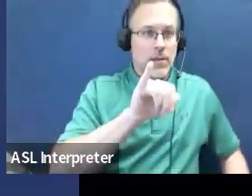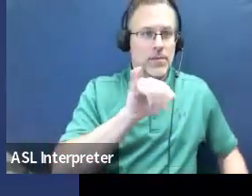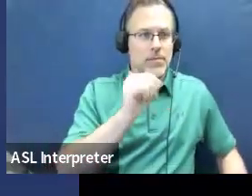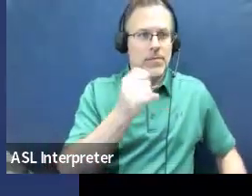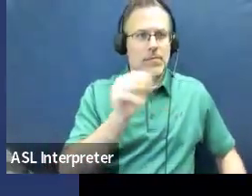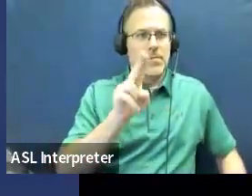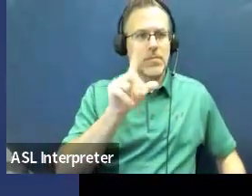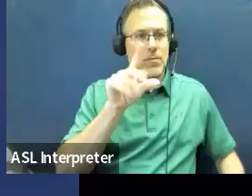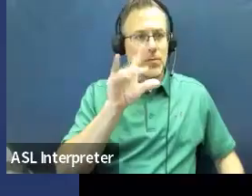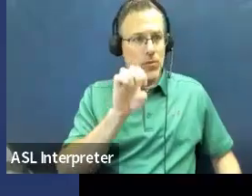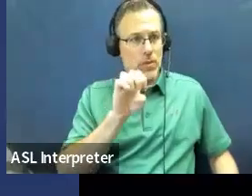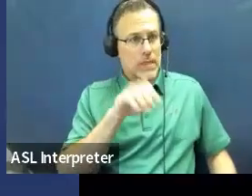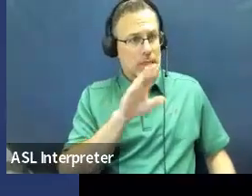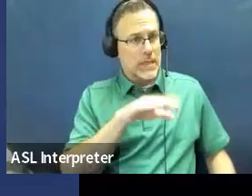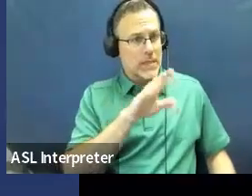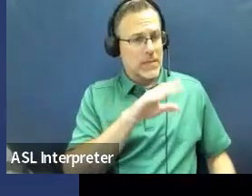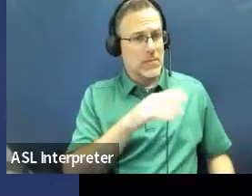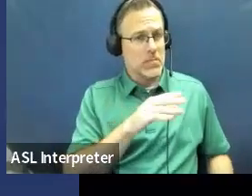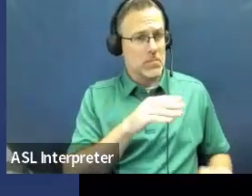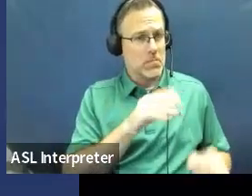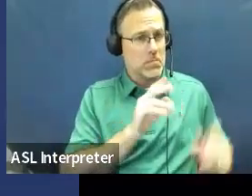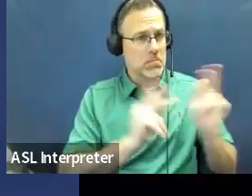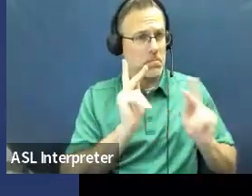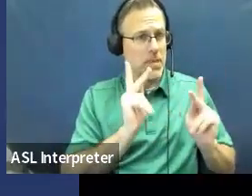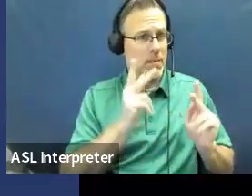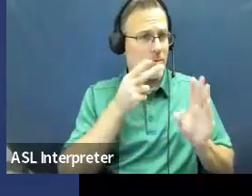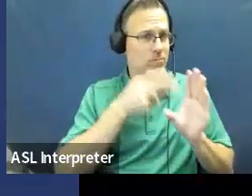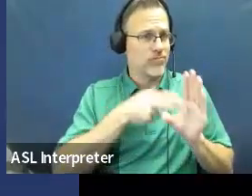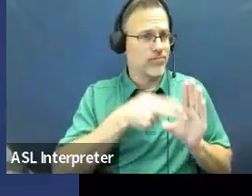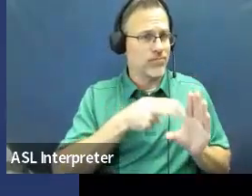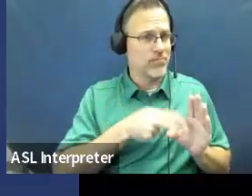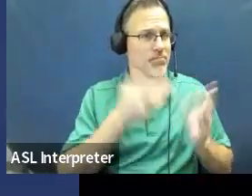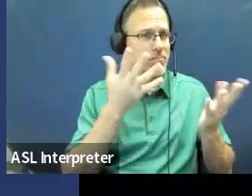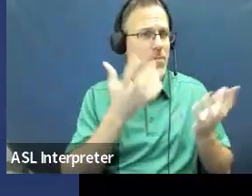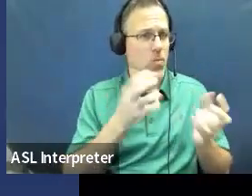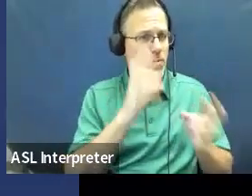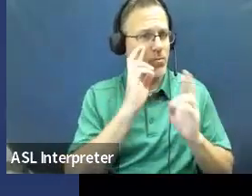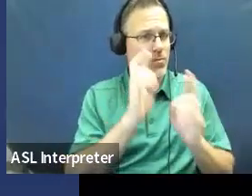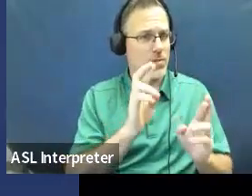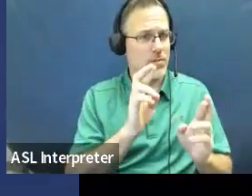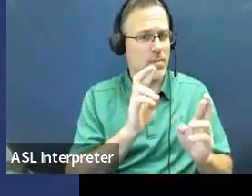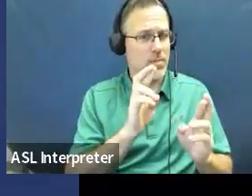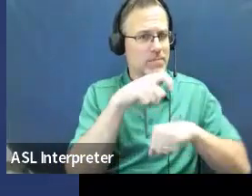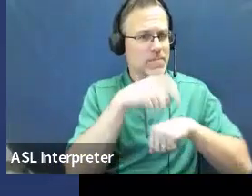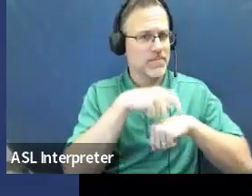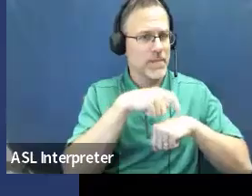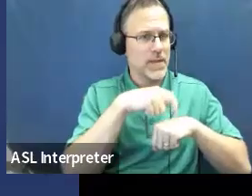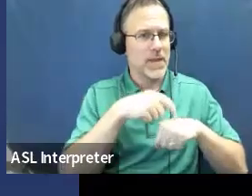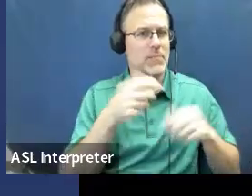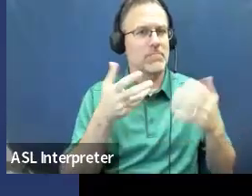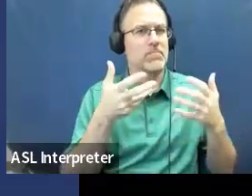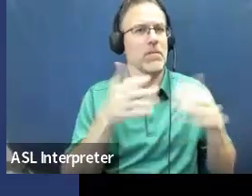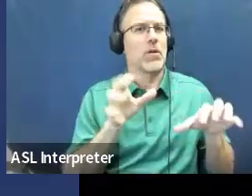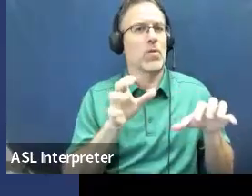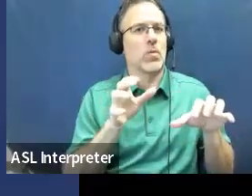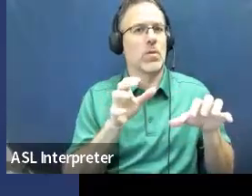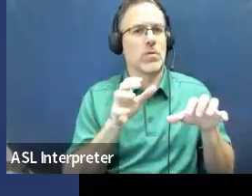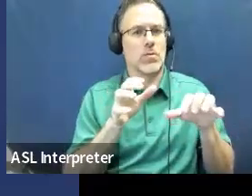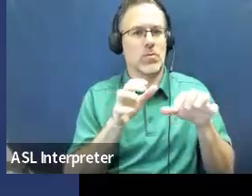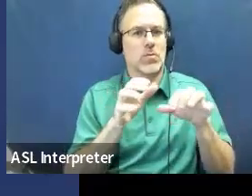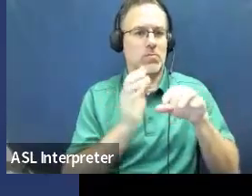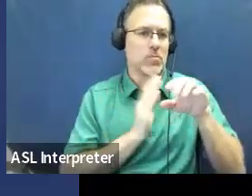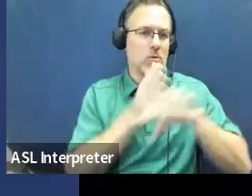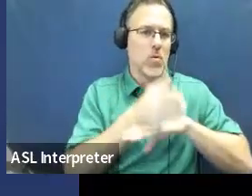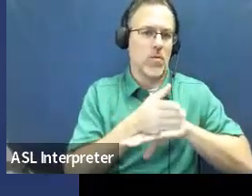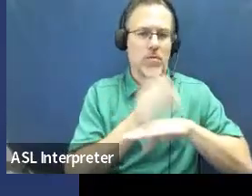is it looking? I know we try to keep track of time. I don't want to go over too much. So if you think it's okay to start, we